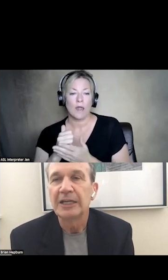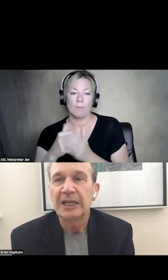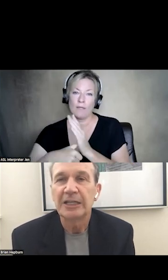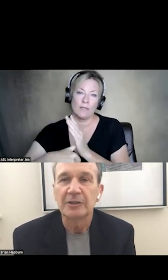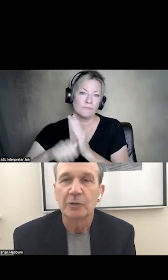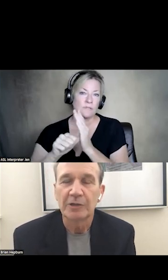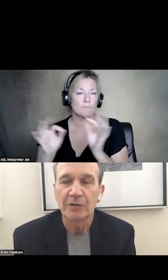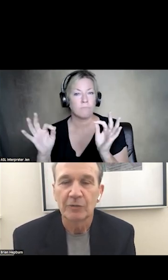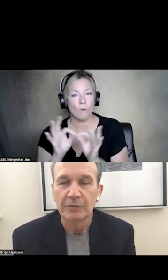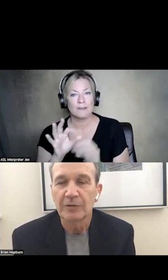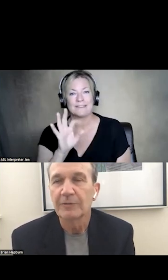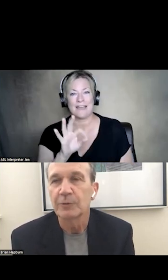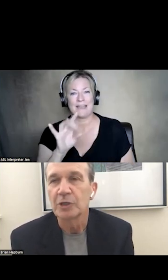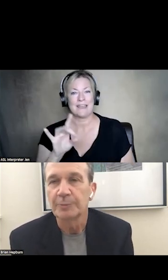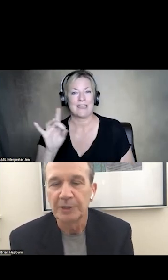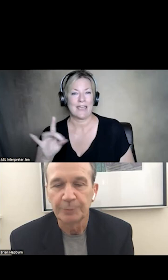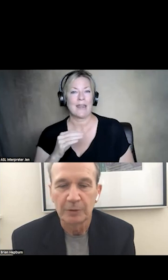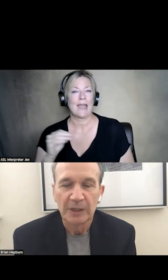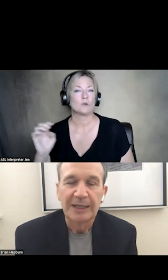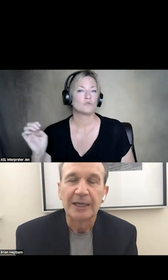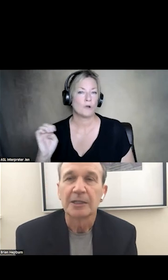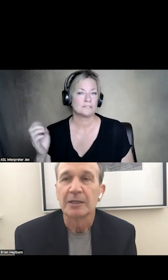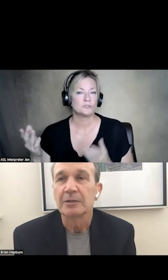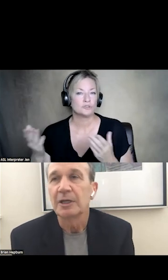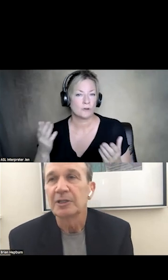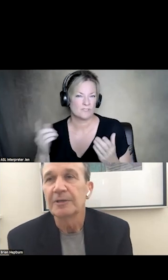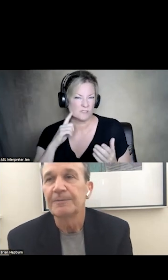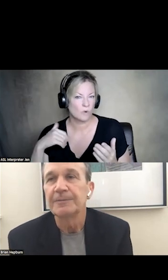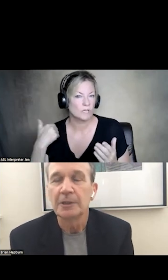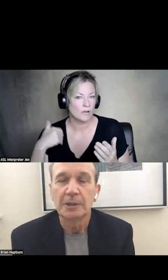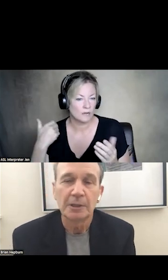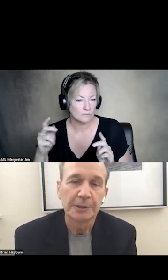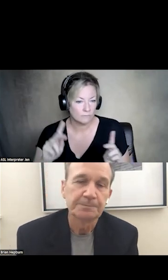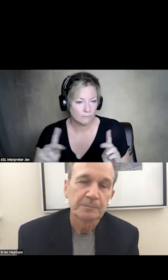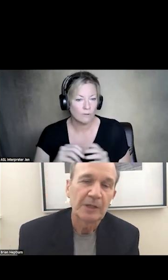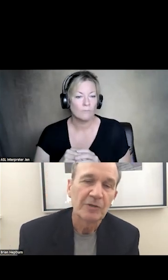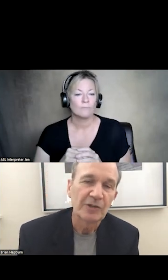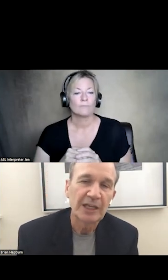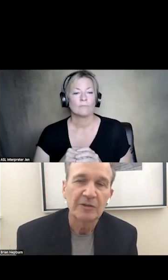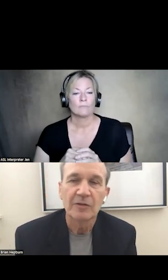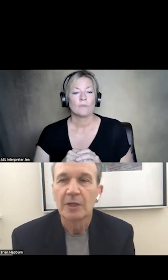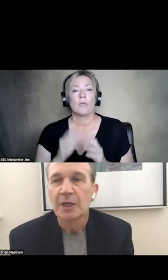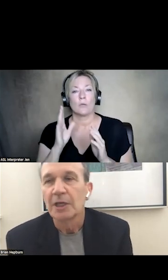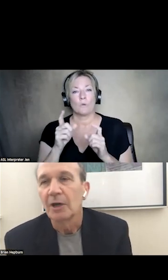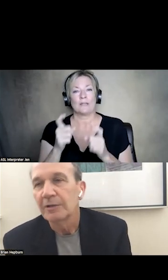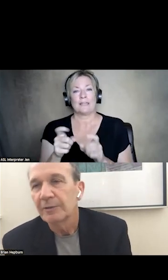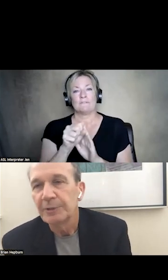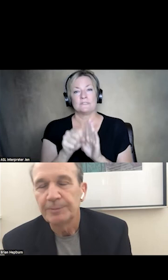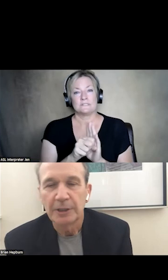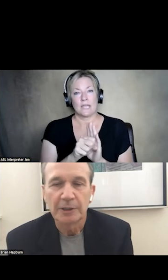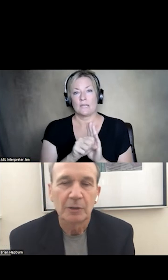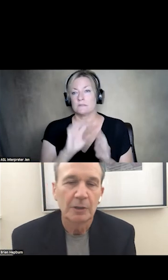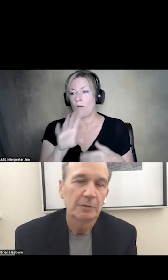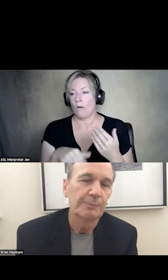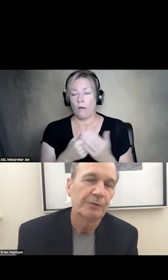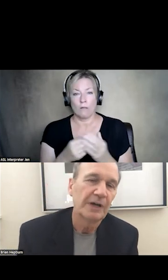of 988 and crisis services for young people, and give the states, all of the people